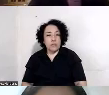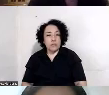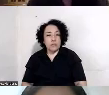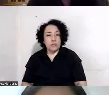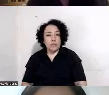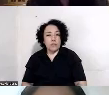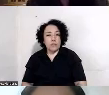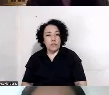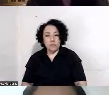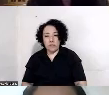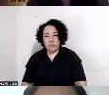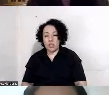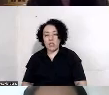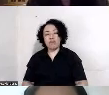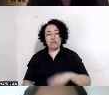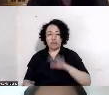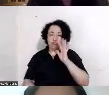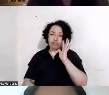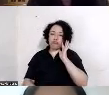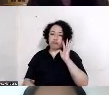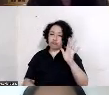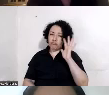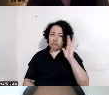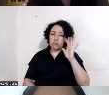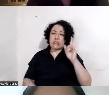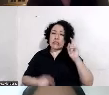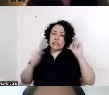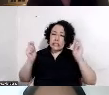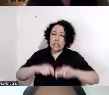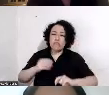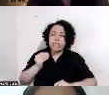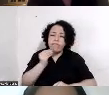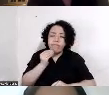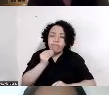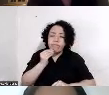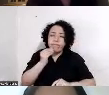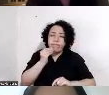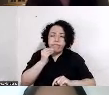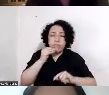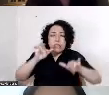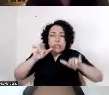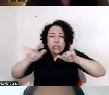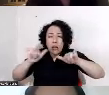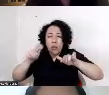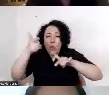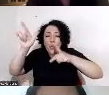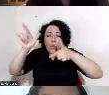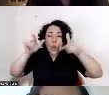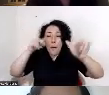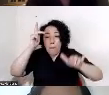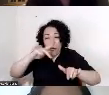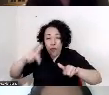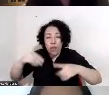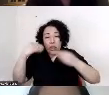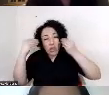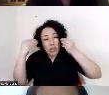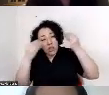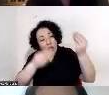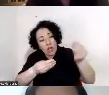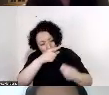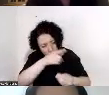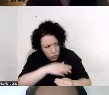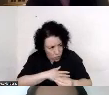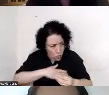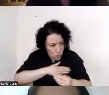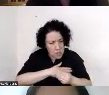and strength. Dê oportunidade para eles terem atividades extracurriculares em algo que eles tenham interesse, em algo